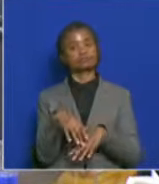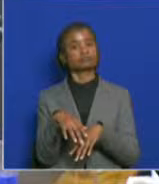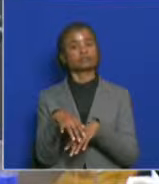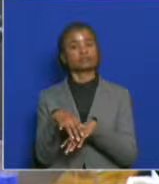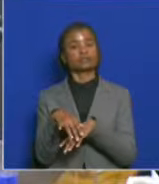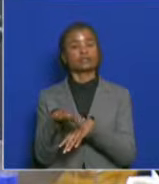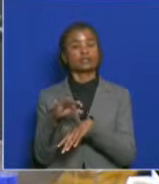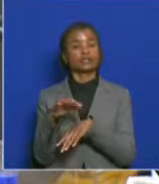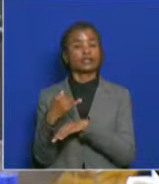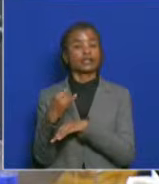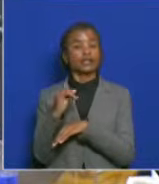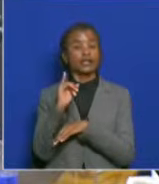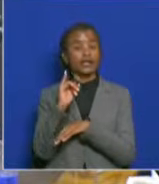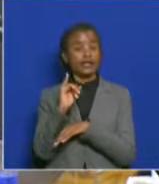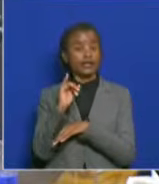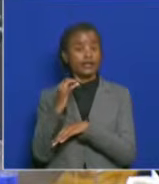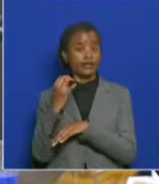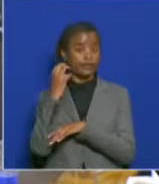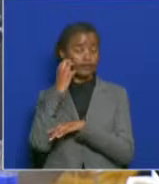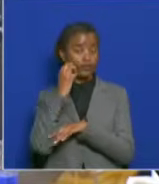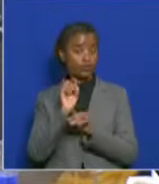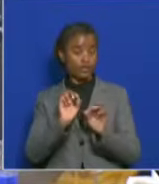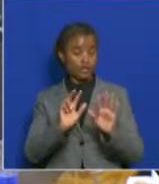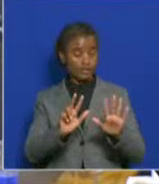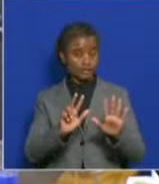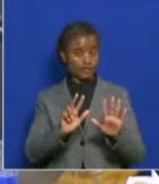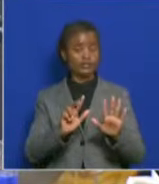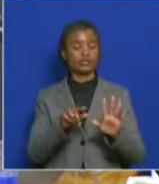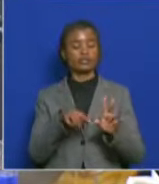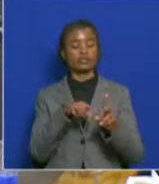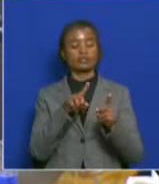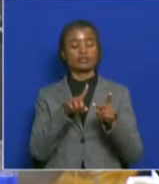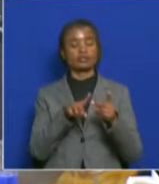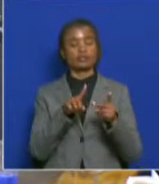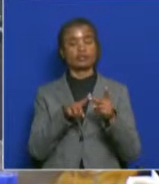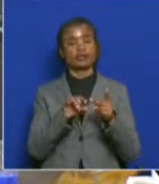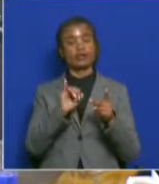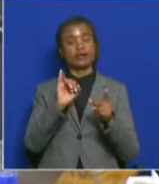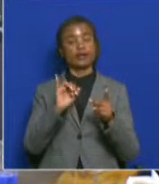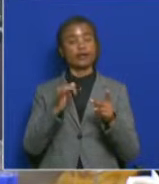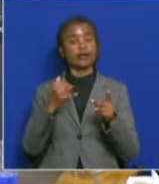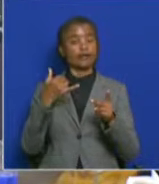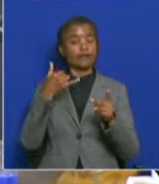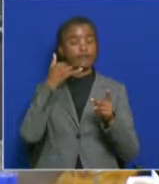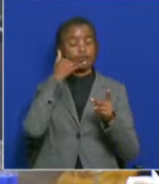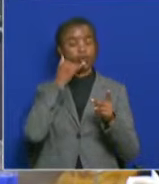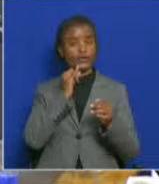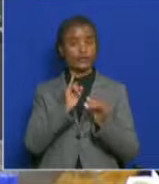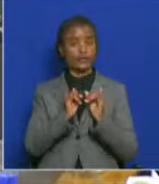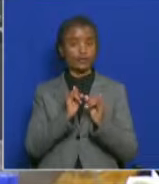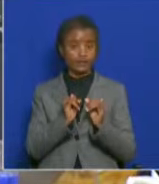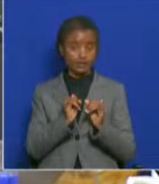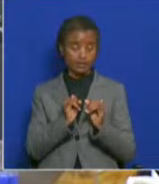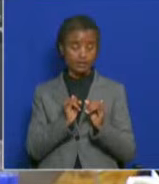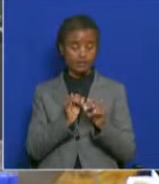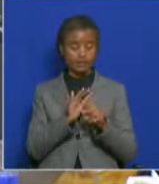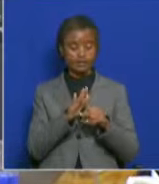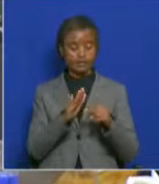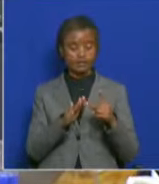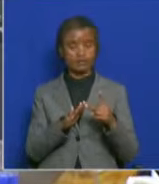an iPhone 11. The bulk of what I'm going to go through is in the iPhone